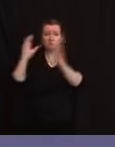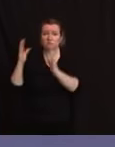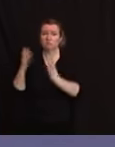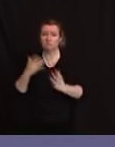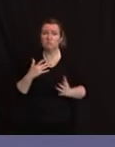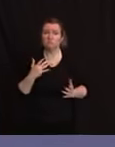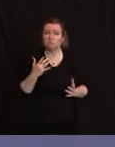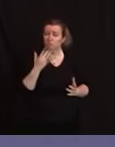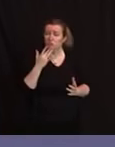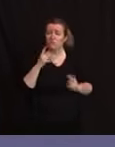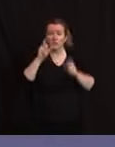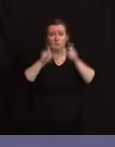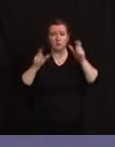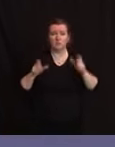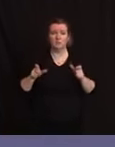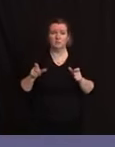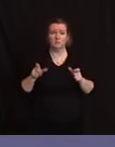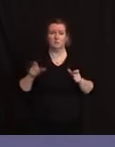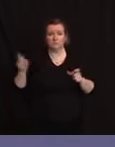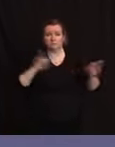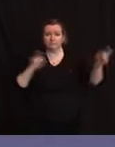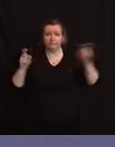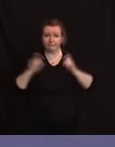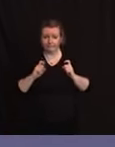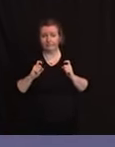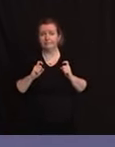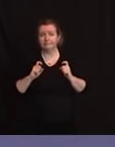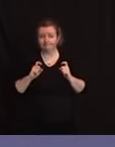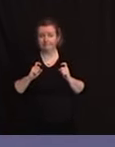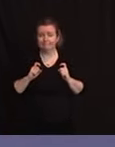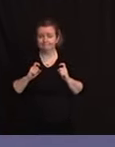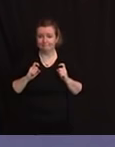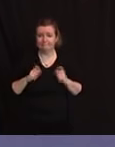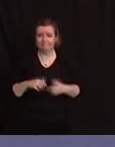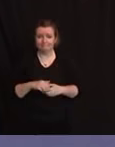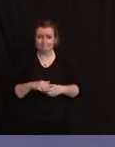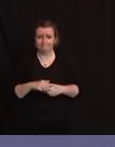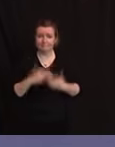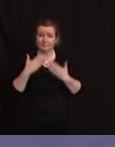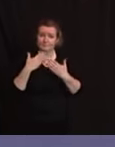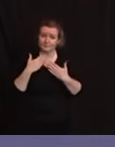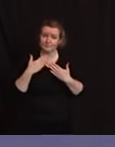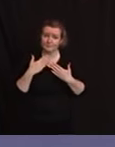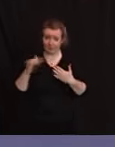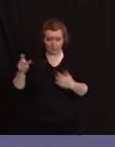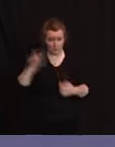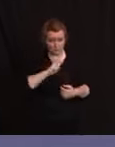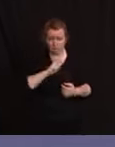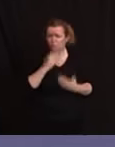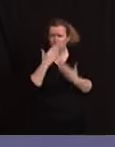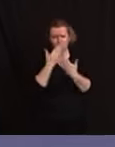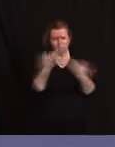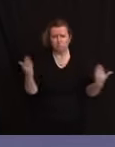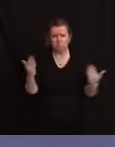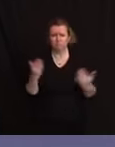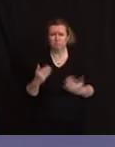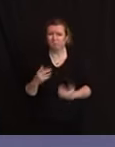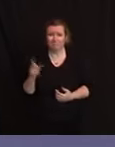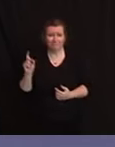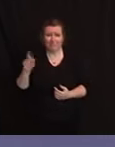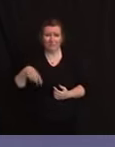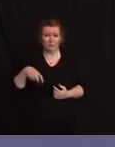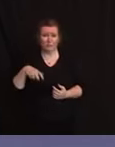donated, and we particularly appreciate that. But the extent to which we need to establish supply